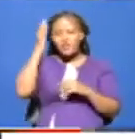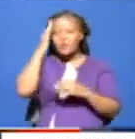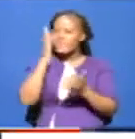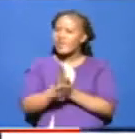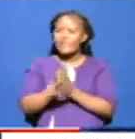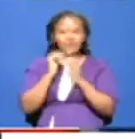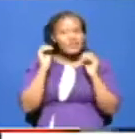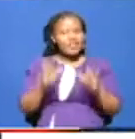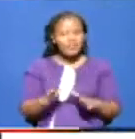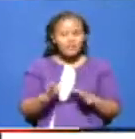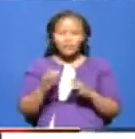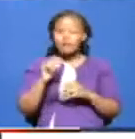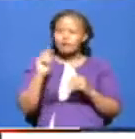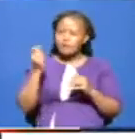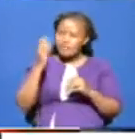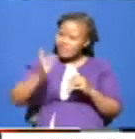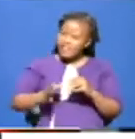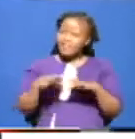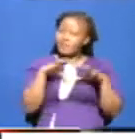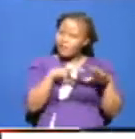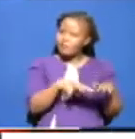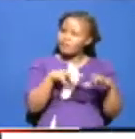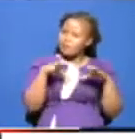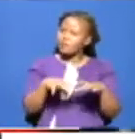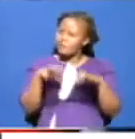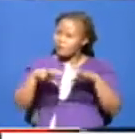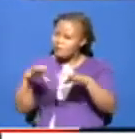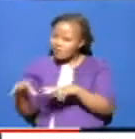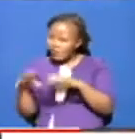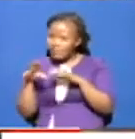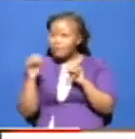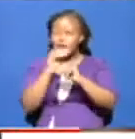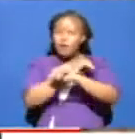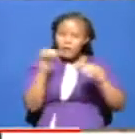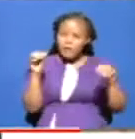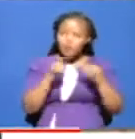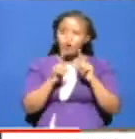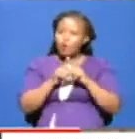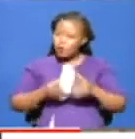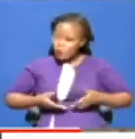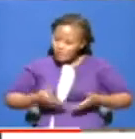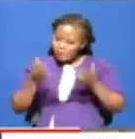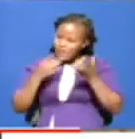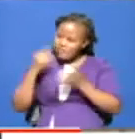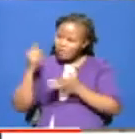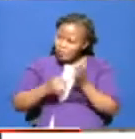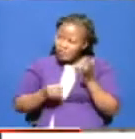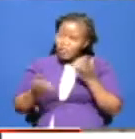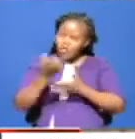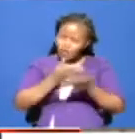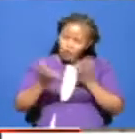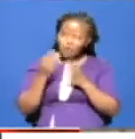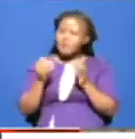suffering. From the speech, the president was expressing the fact that our economy is doing very well. In the